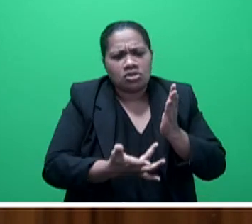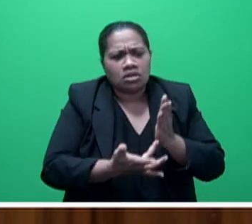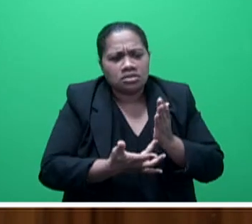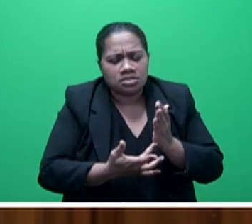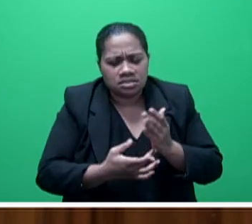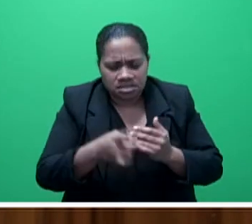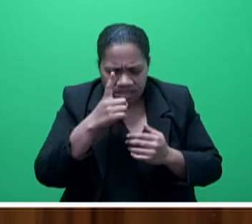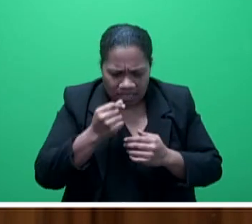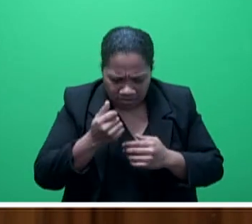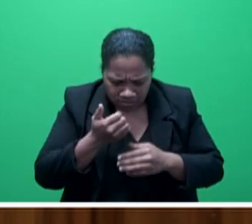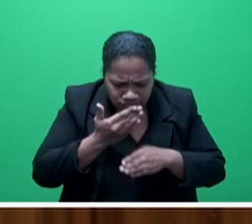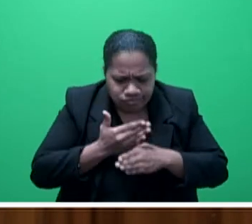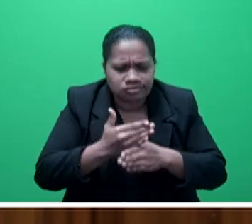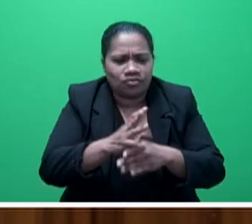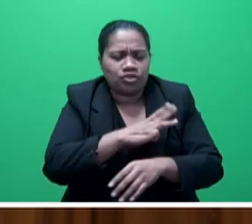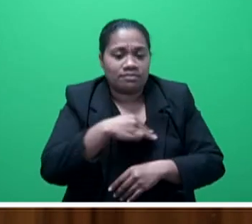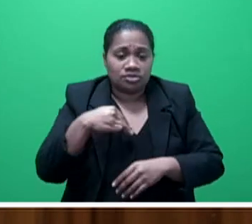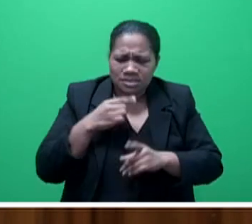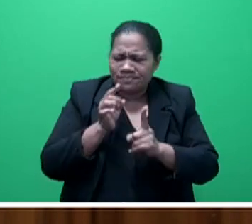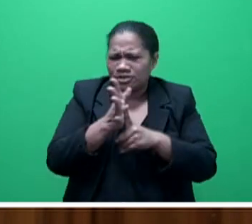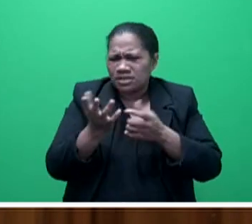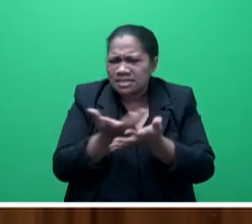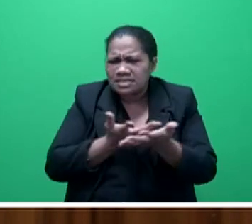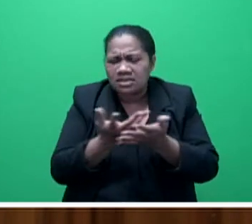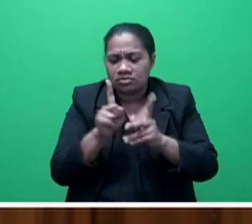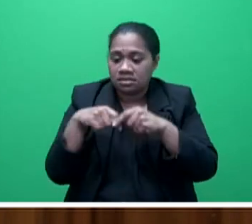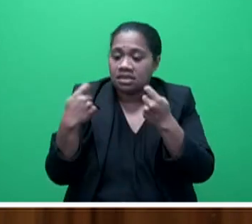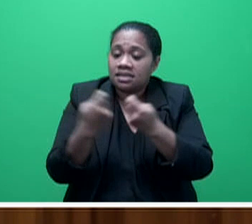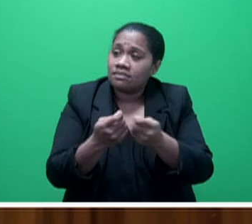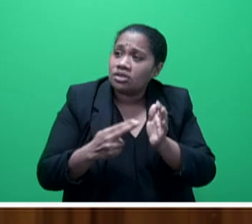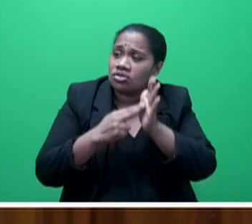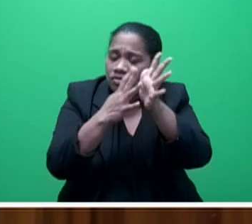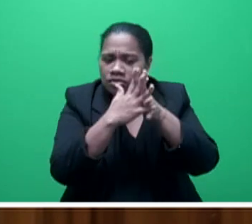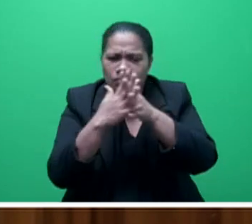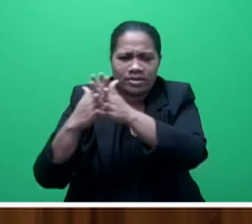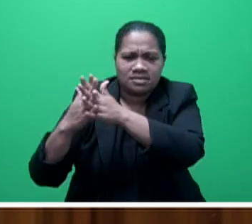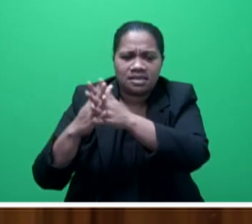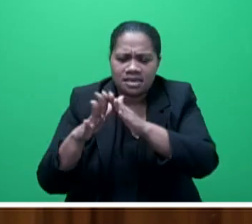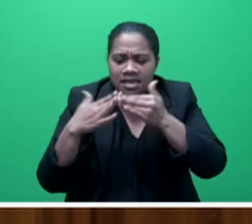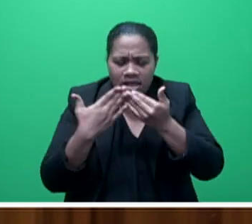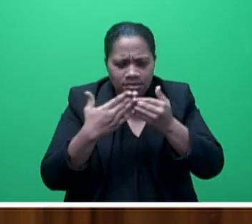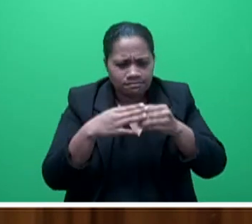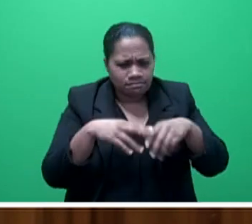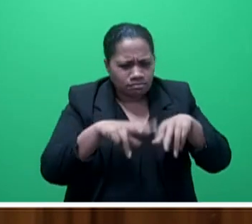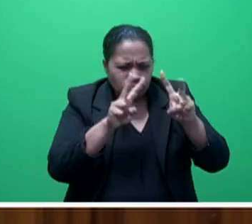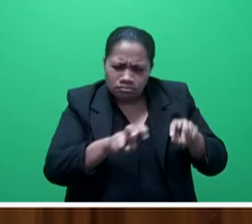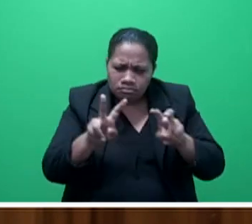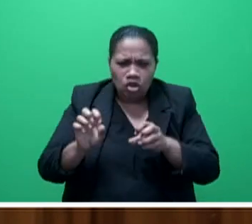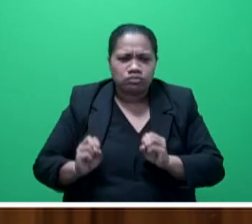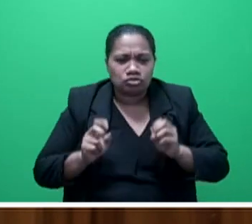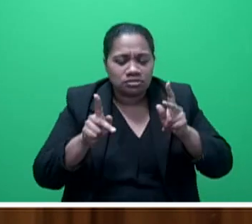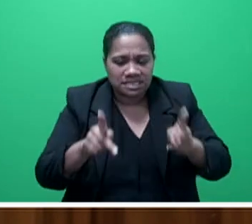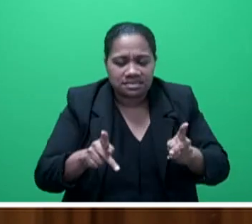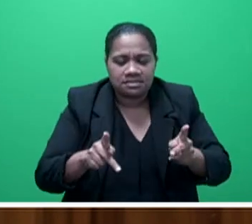ministry, especially for discussions with our teams in the north and the west. We are exploring opportunities of partnering with communities